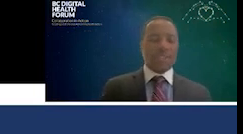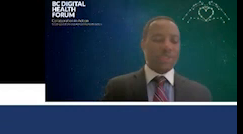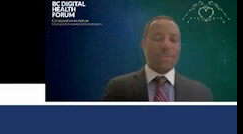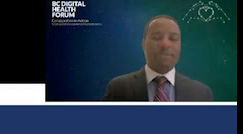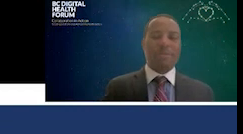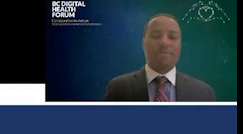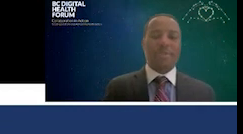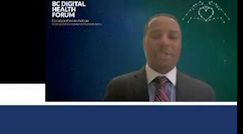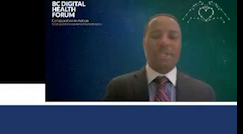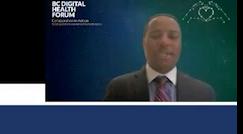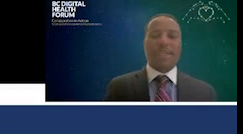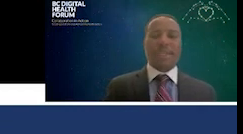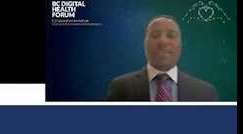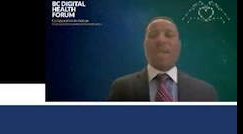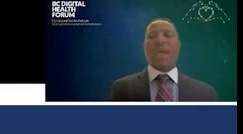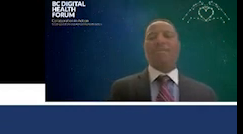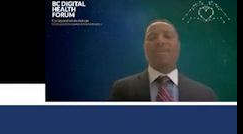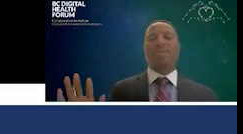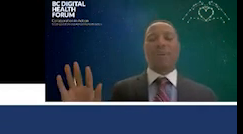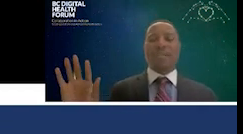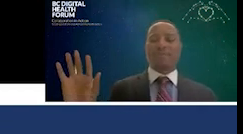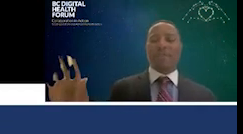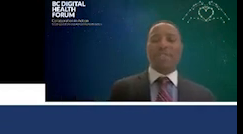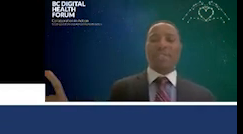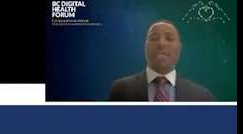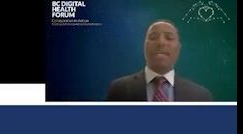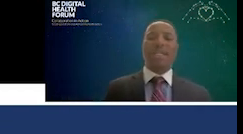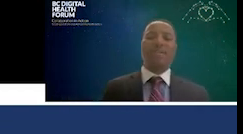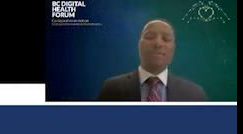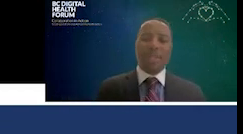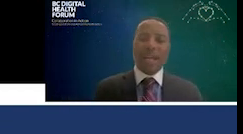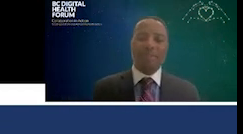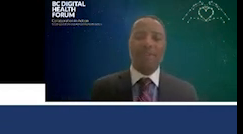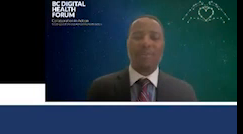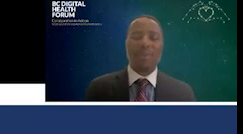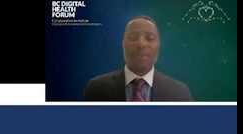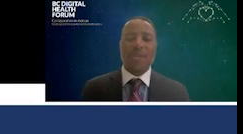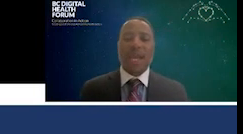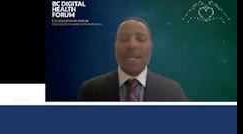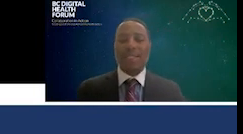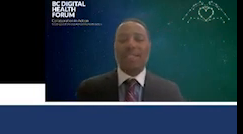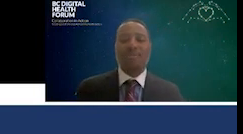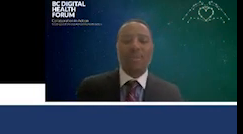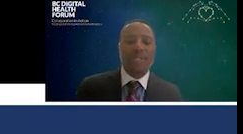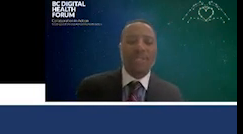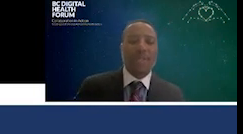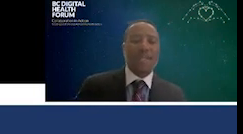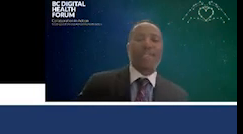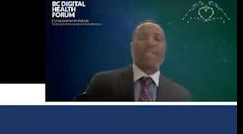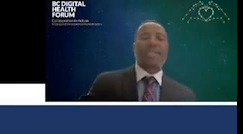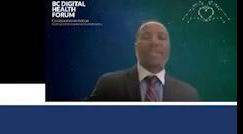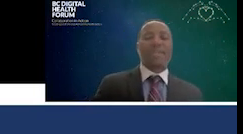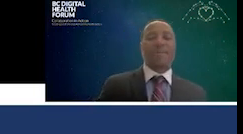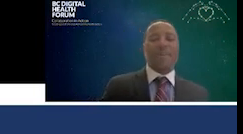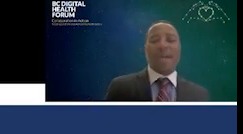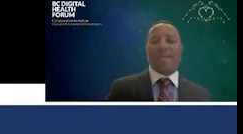nurse practitioner or family physician. And then we have the provider-facing side of the platform that has 2 components. That